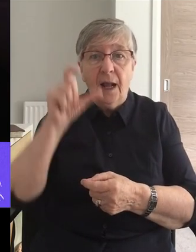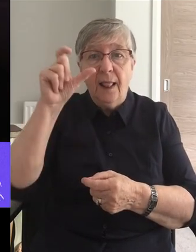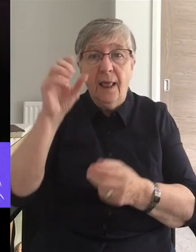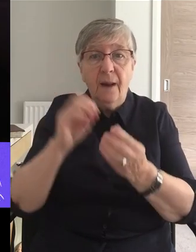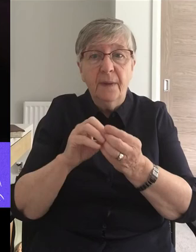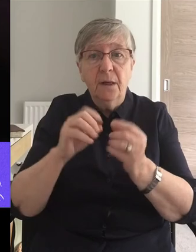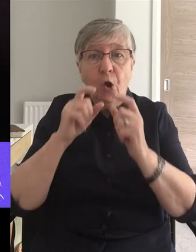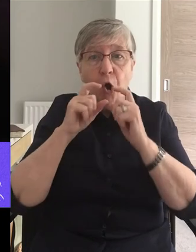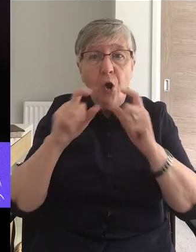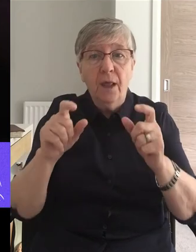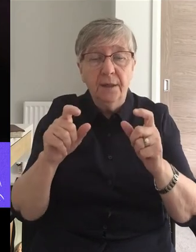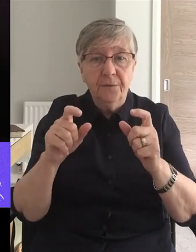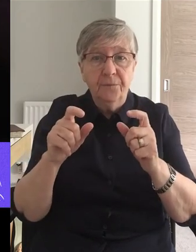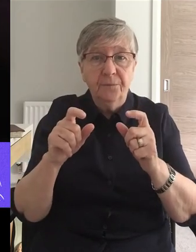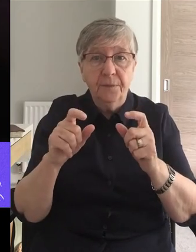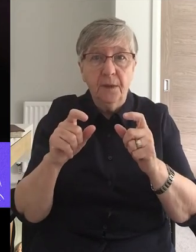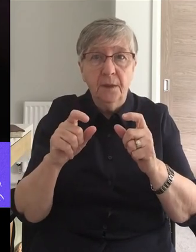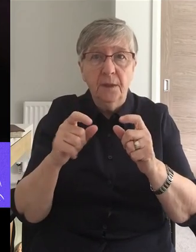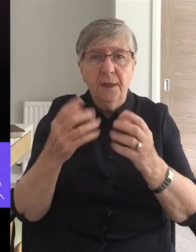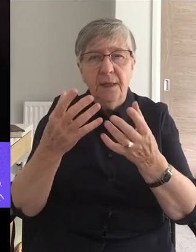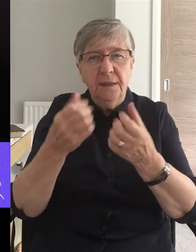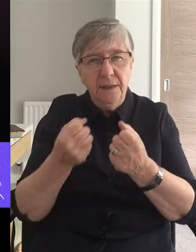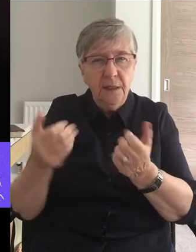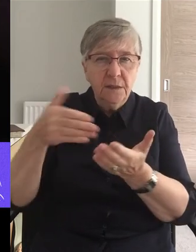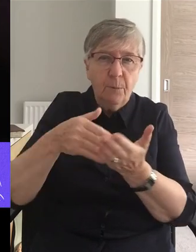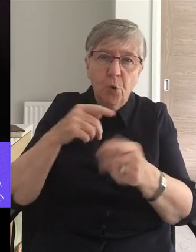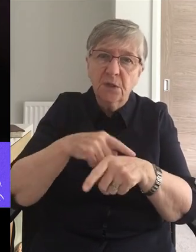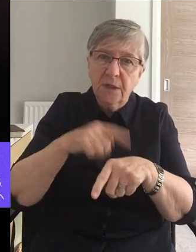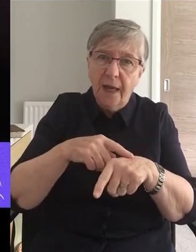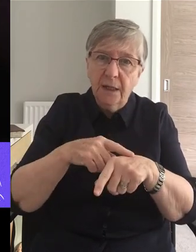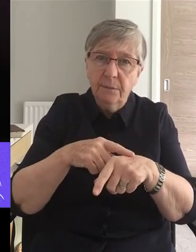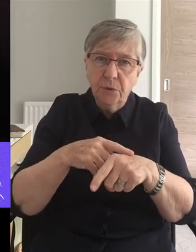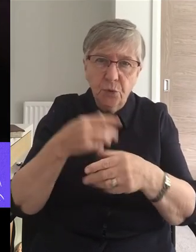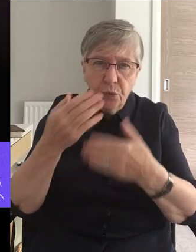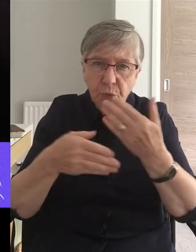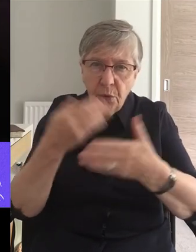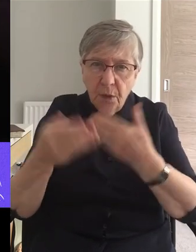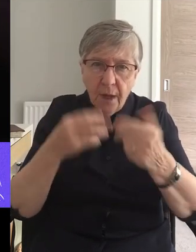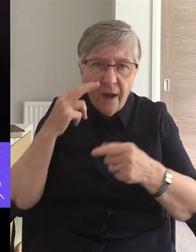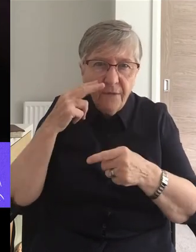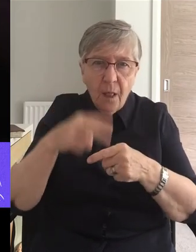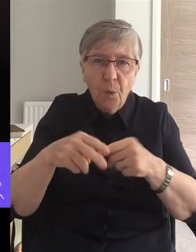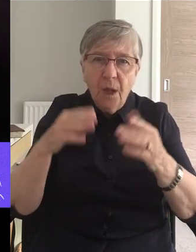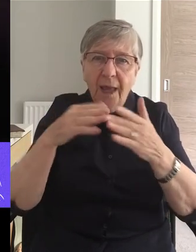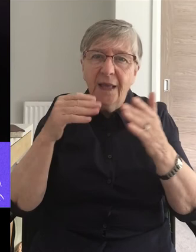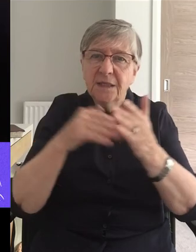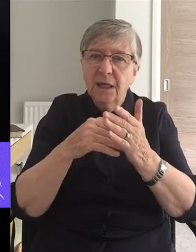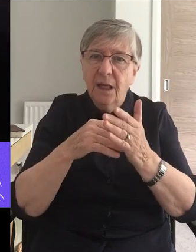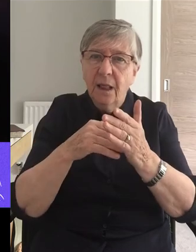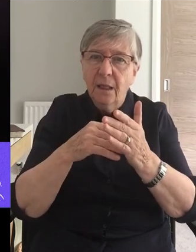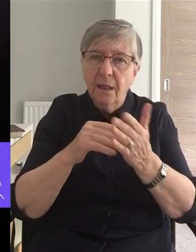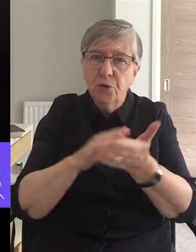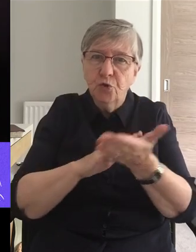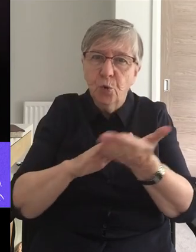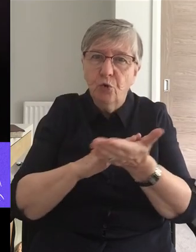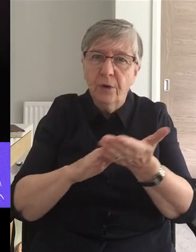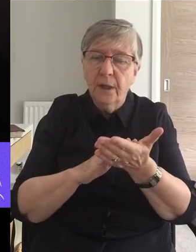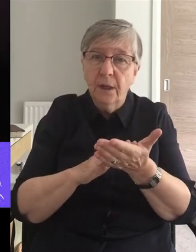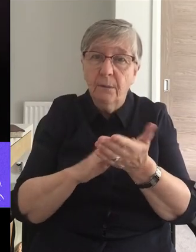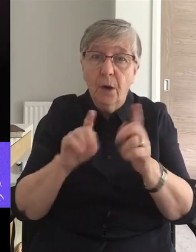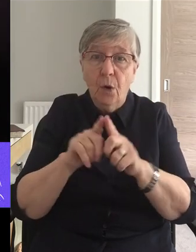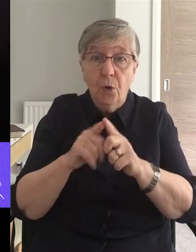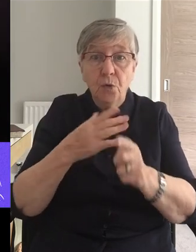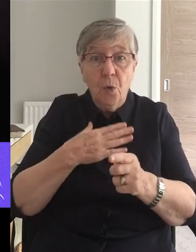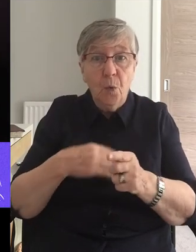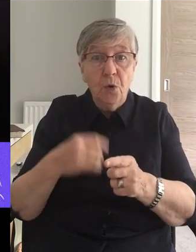Claremont calling which takes more time to explore some of the background to Ezekiel. But also I